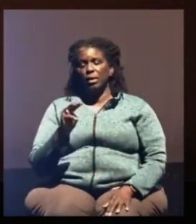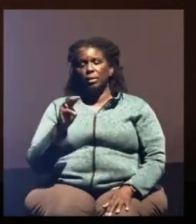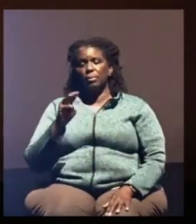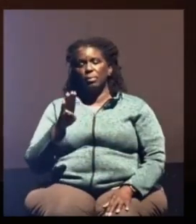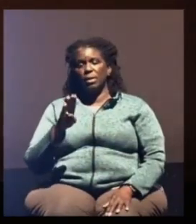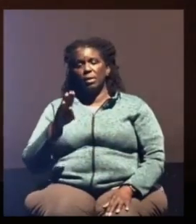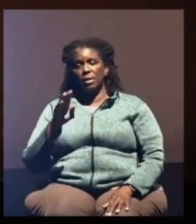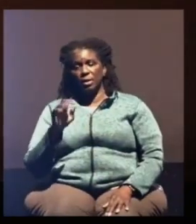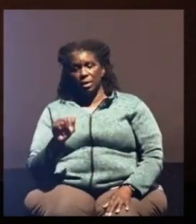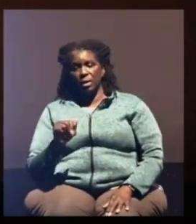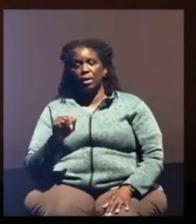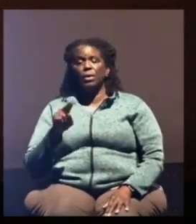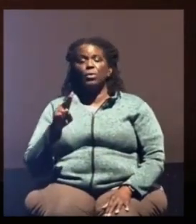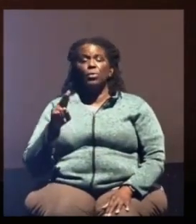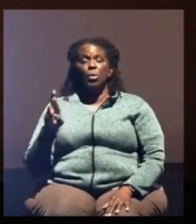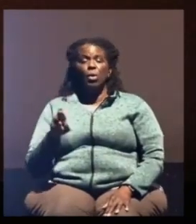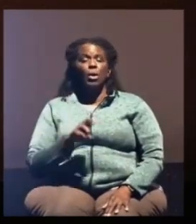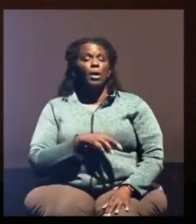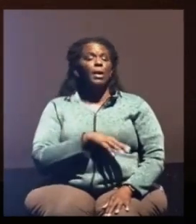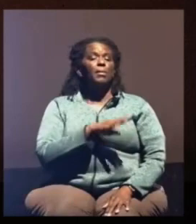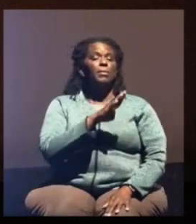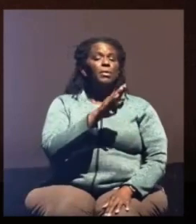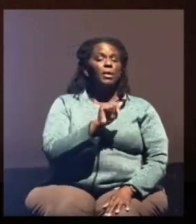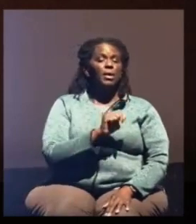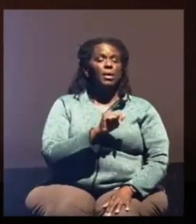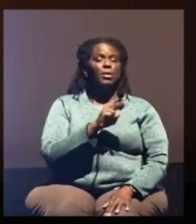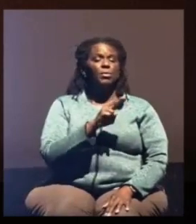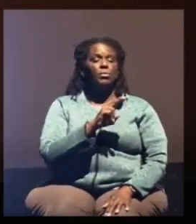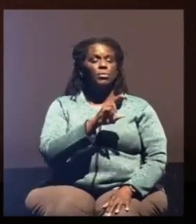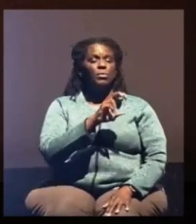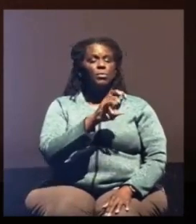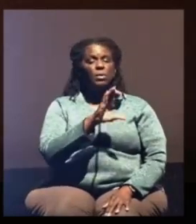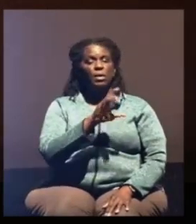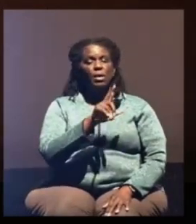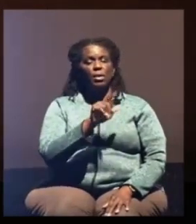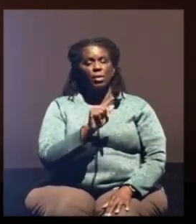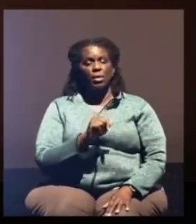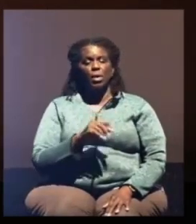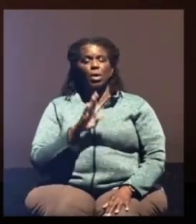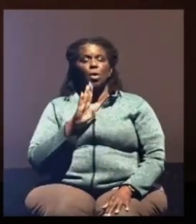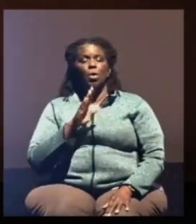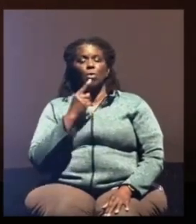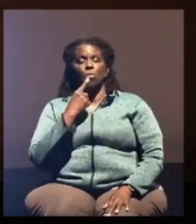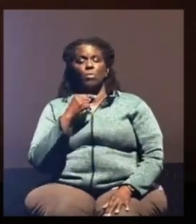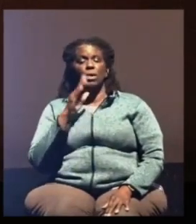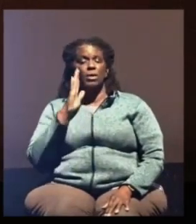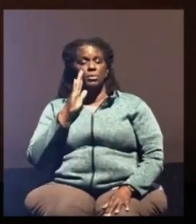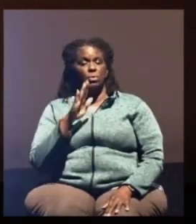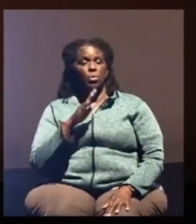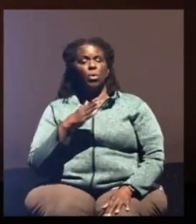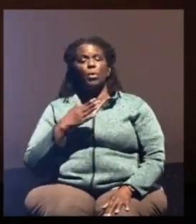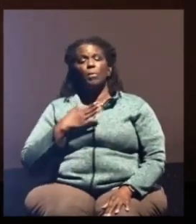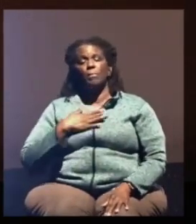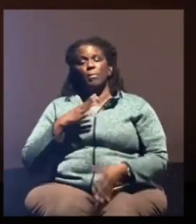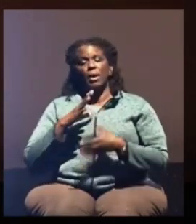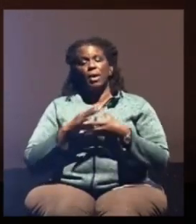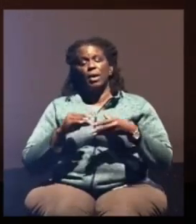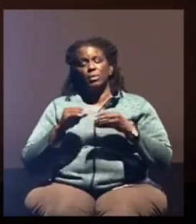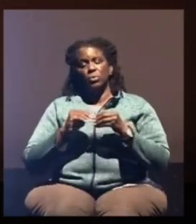bachelor's degree from UCLA. Her RED Talk is called My Story, First But Not Primera. Please welcome Elsa